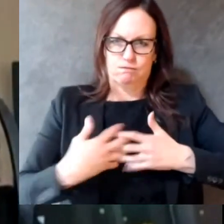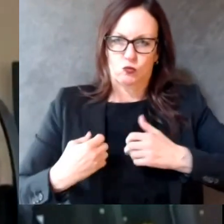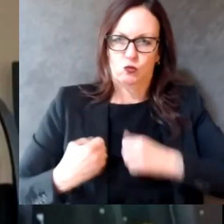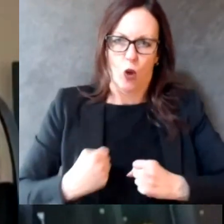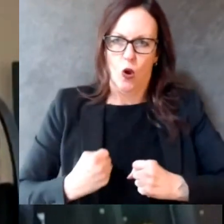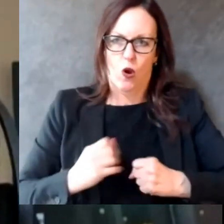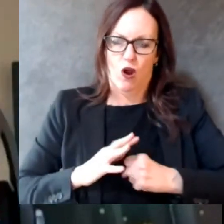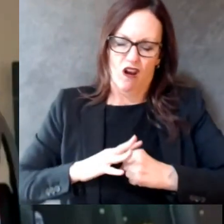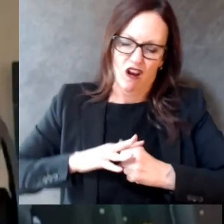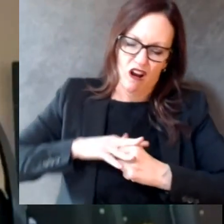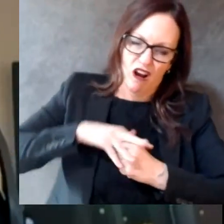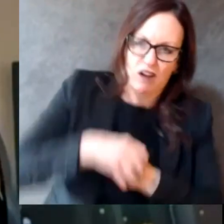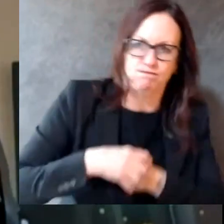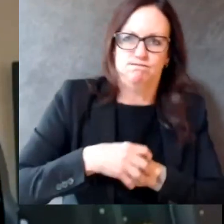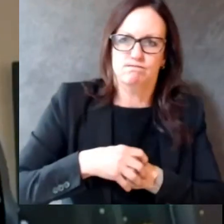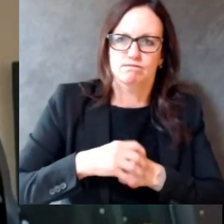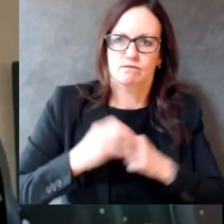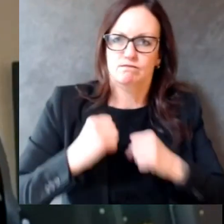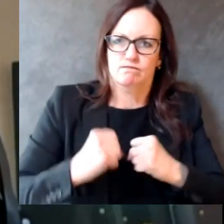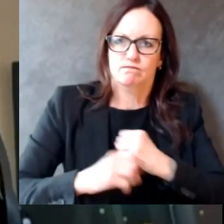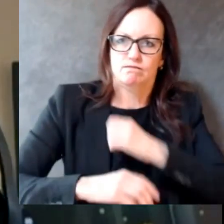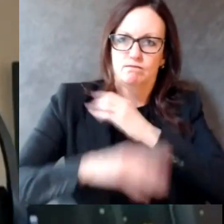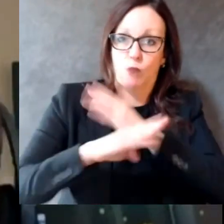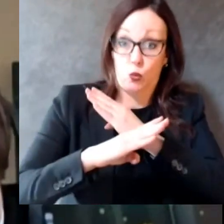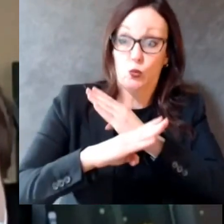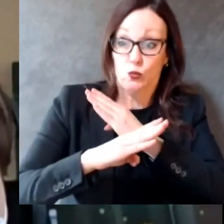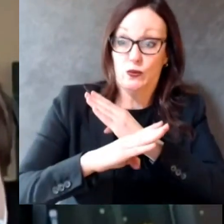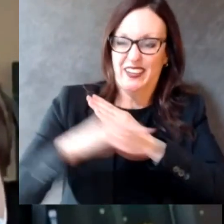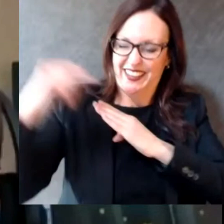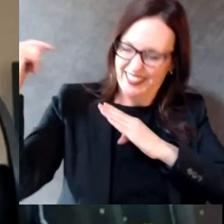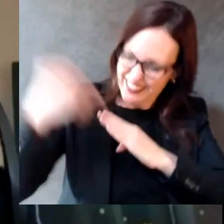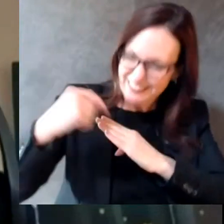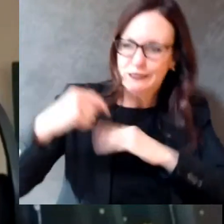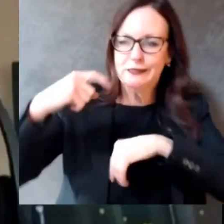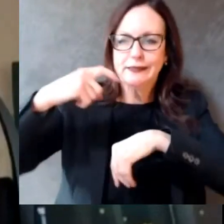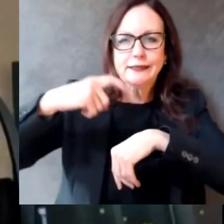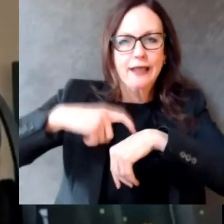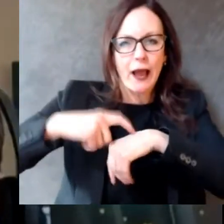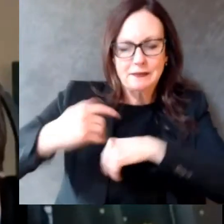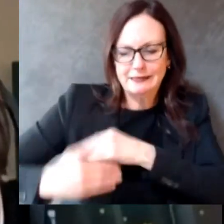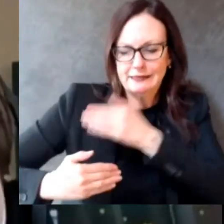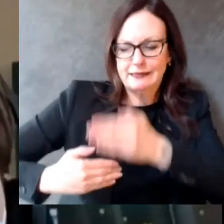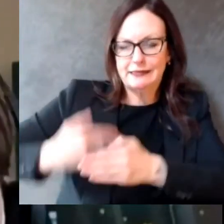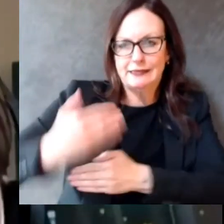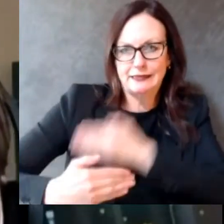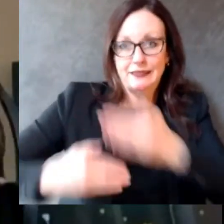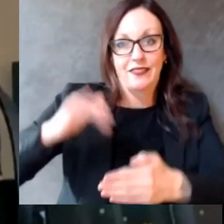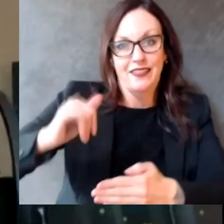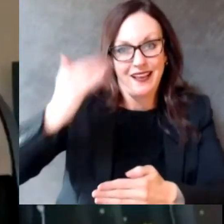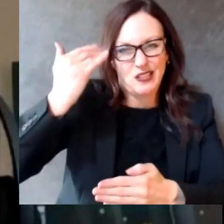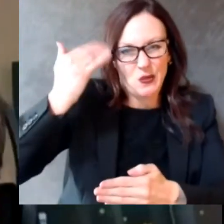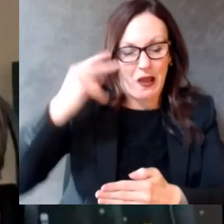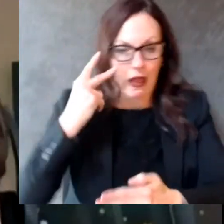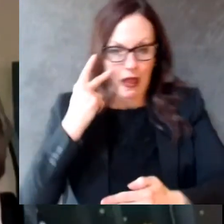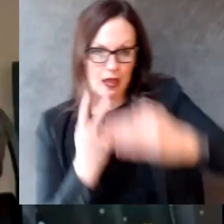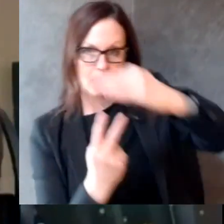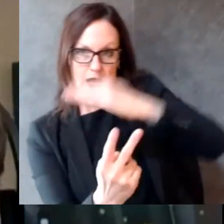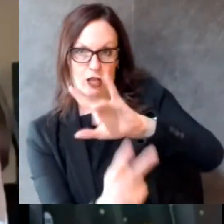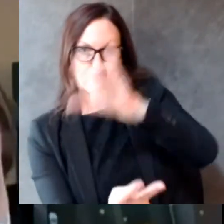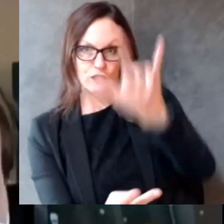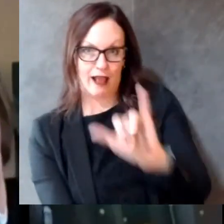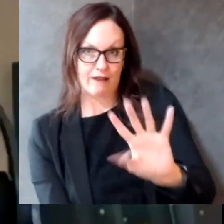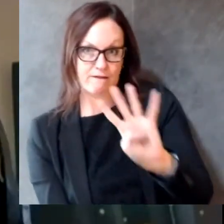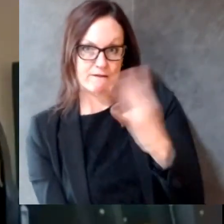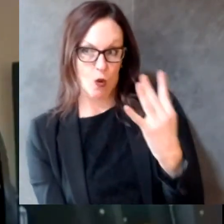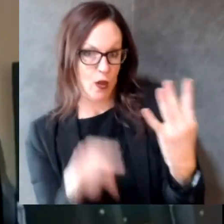so it's very difficult to make predictions about where we'll be by when. It's very clear